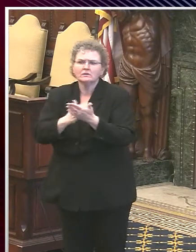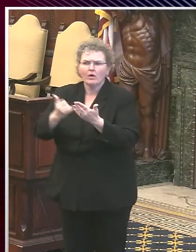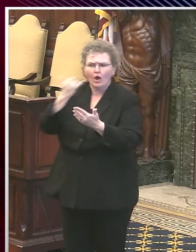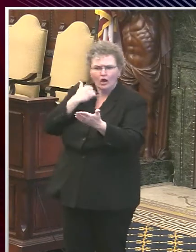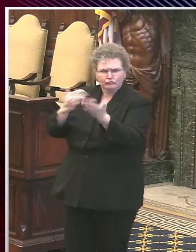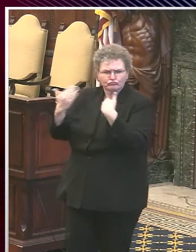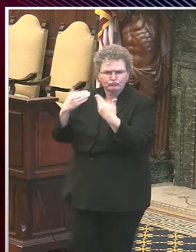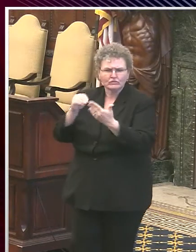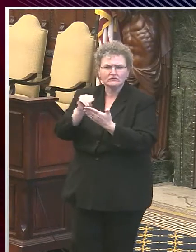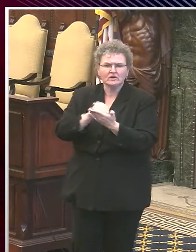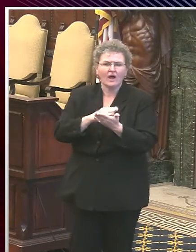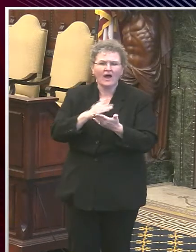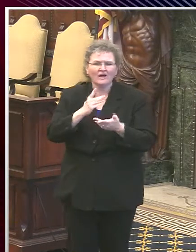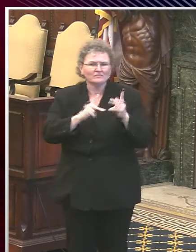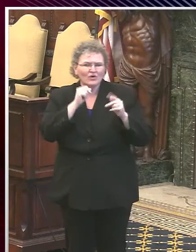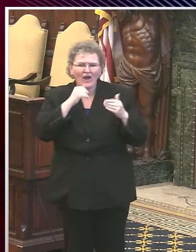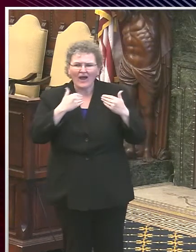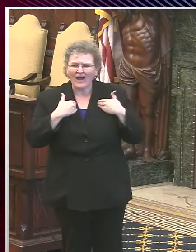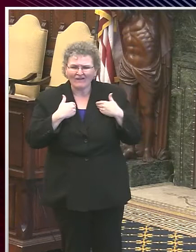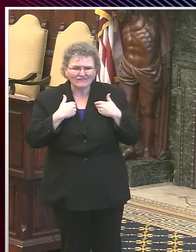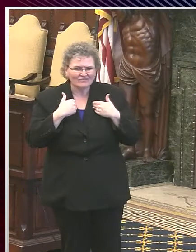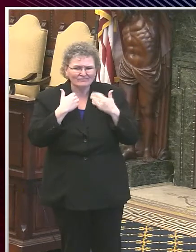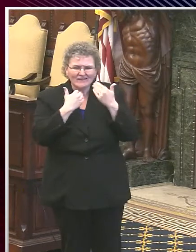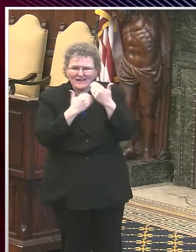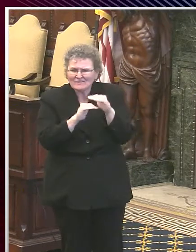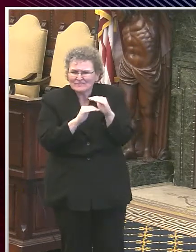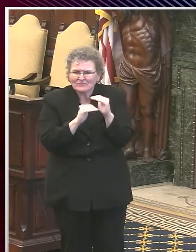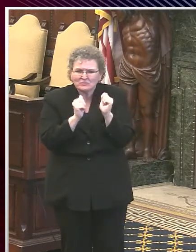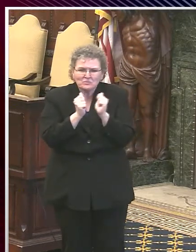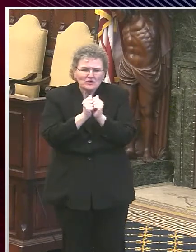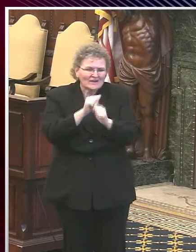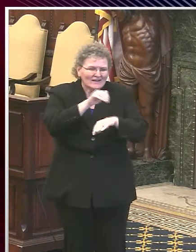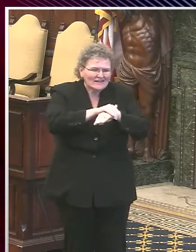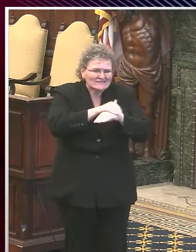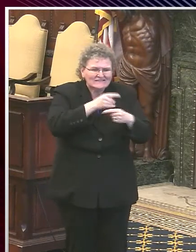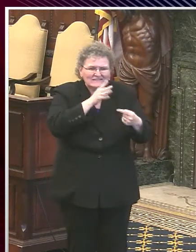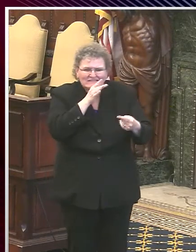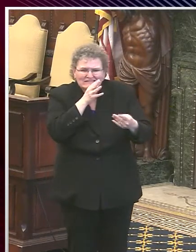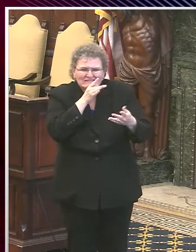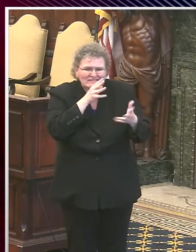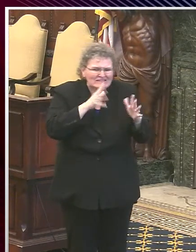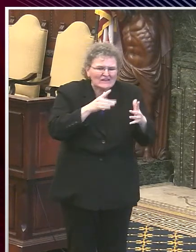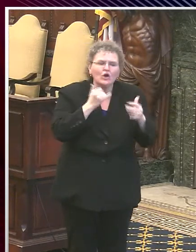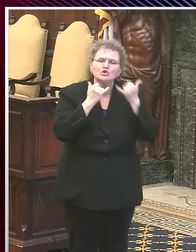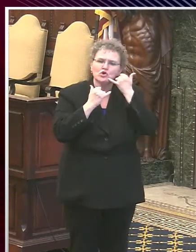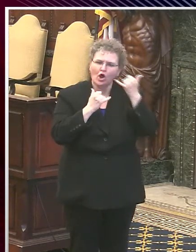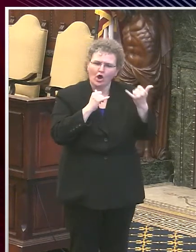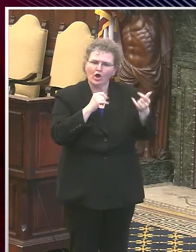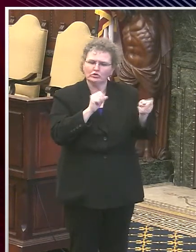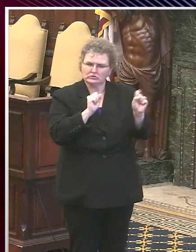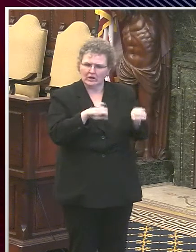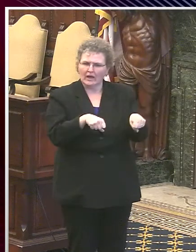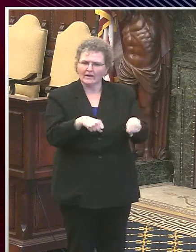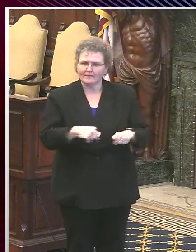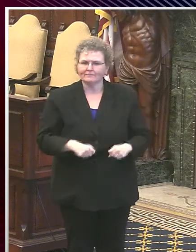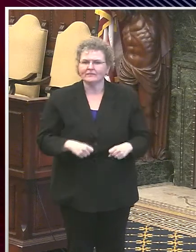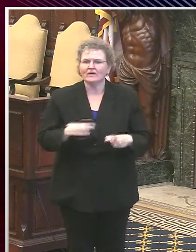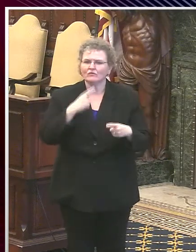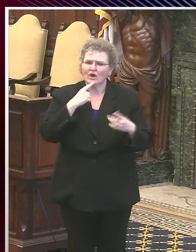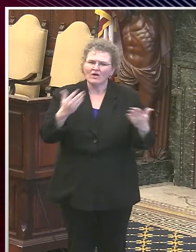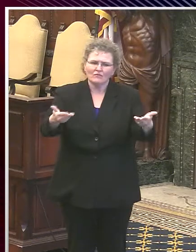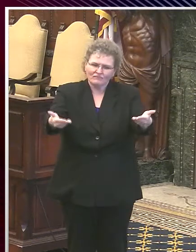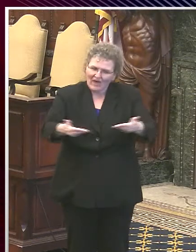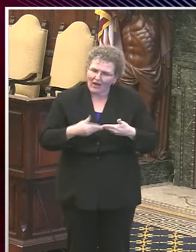people who are in groups with have limited English proficiency. Most important thing for people to know is this is by invitation only,